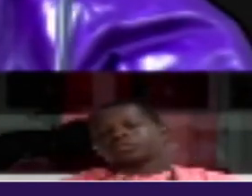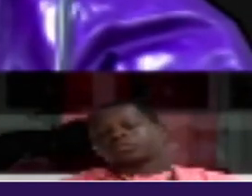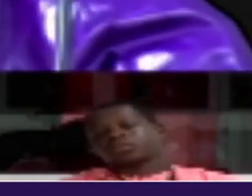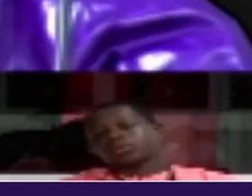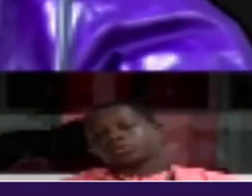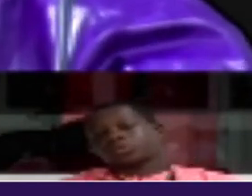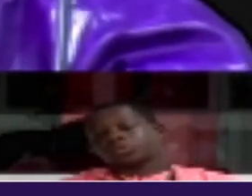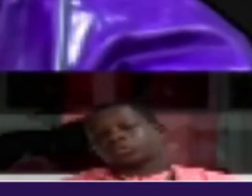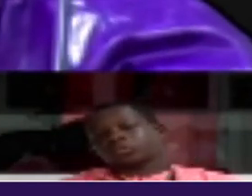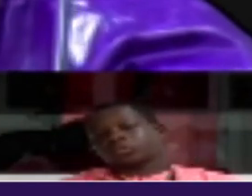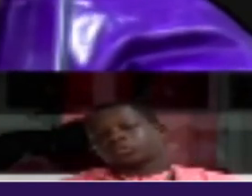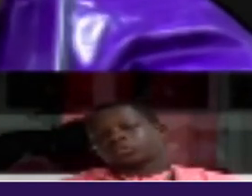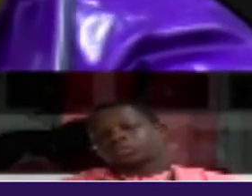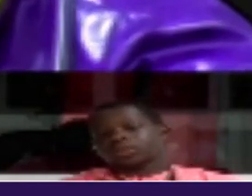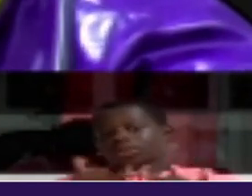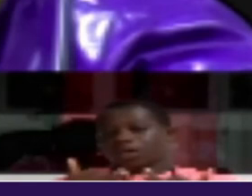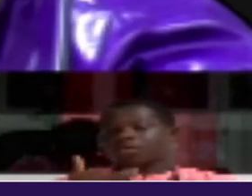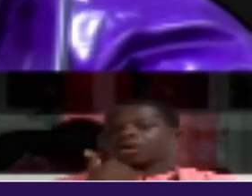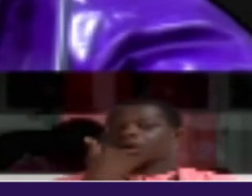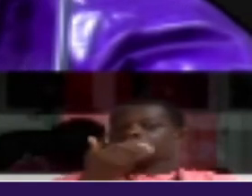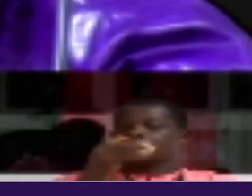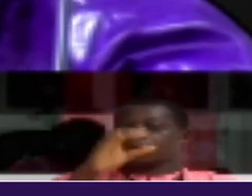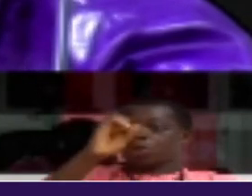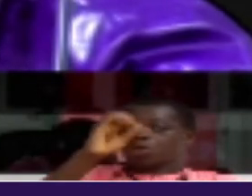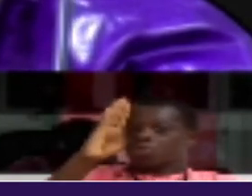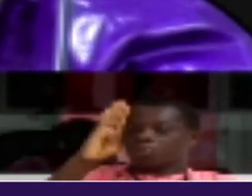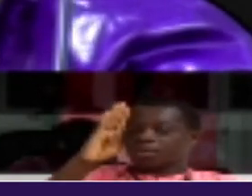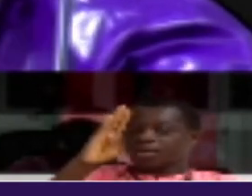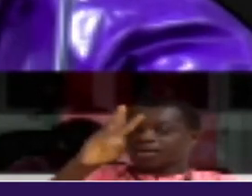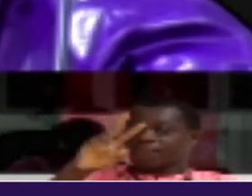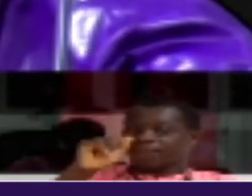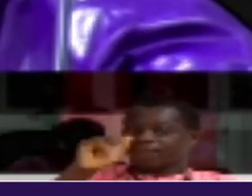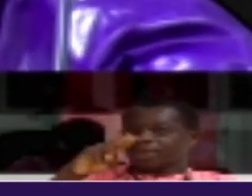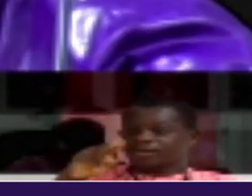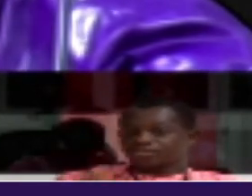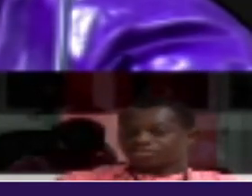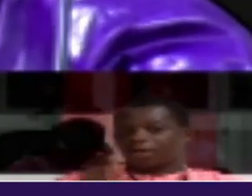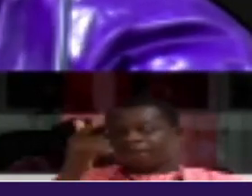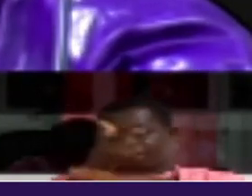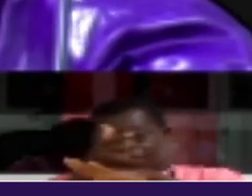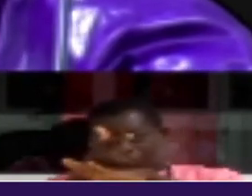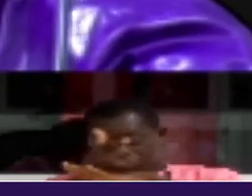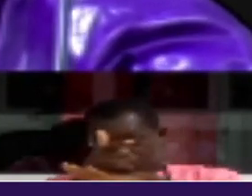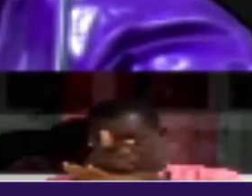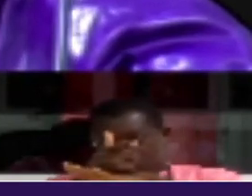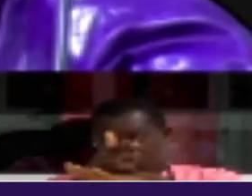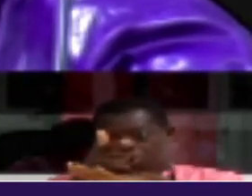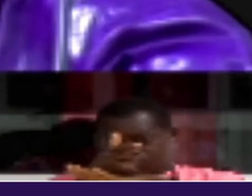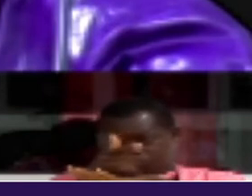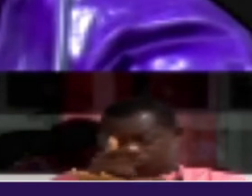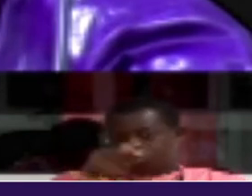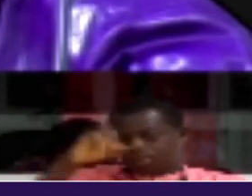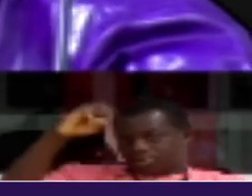I would ask the OV van to play the clip we have